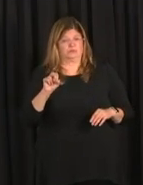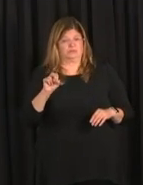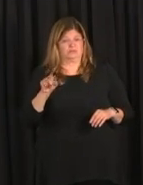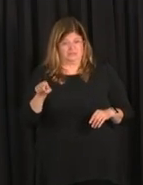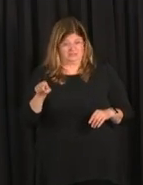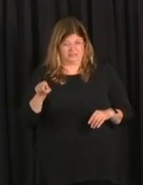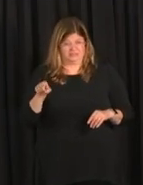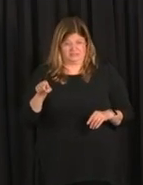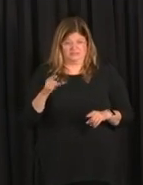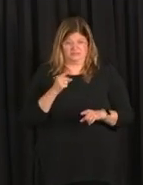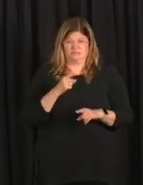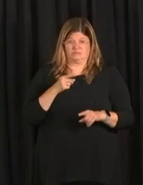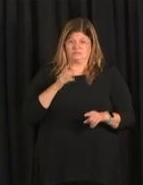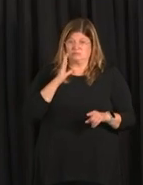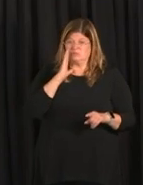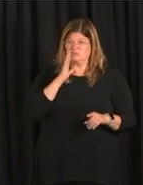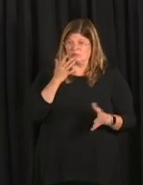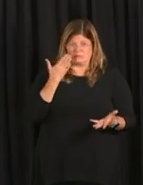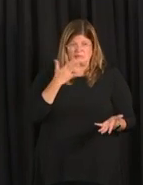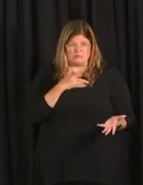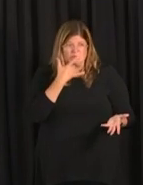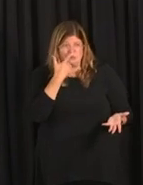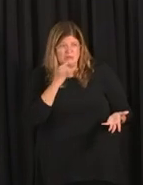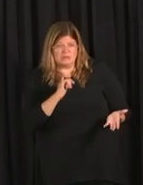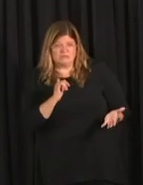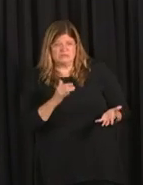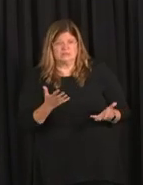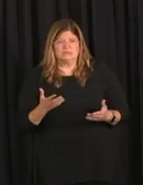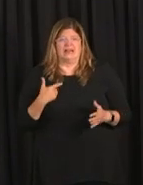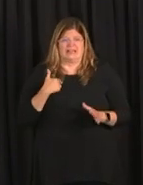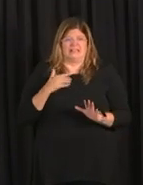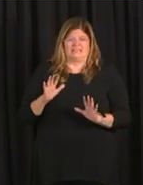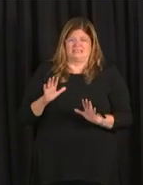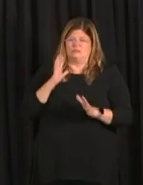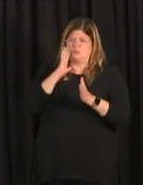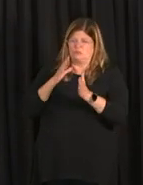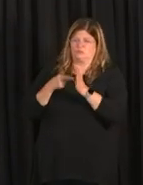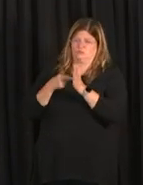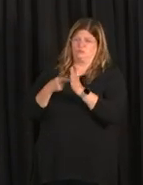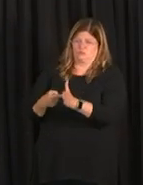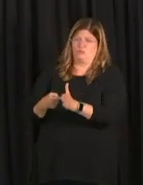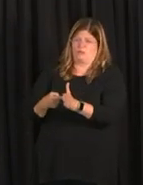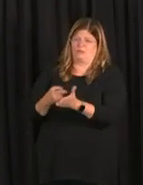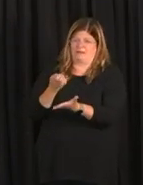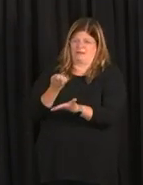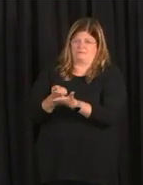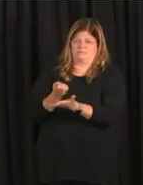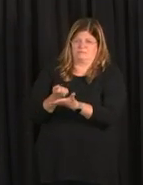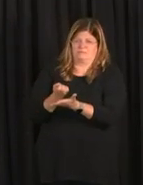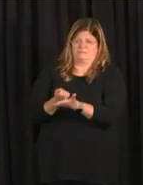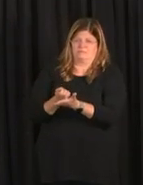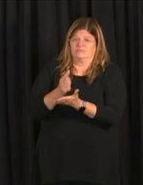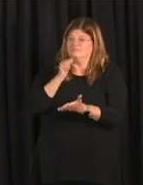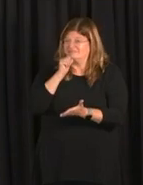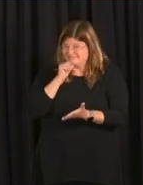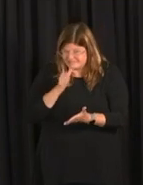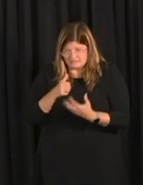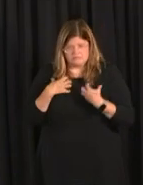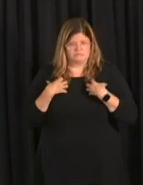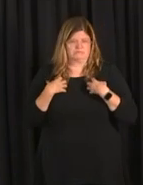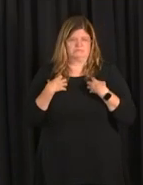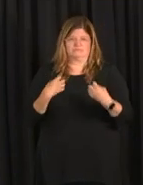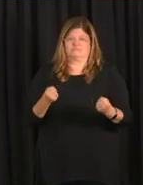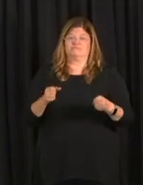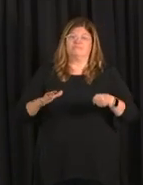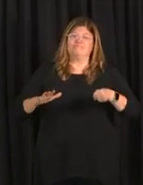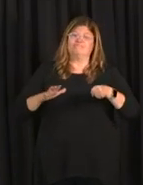us know what that revenue estimate is going to show. I think it's going to show that the economy is not recovering as quickly or as